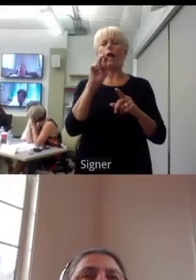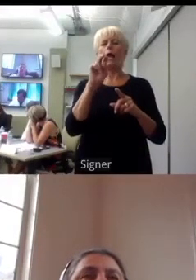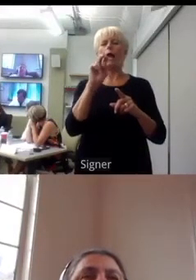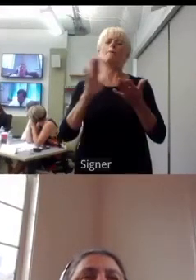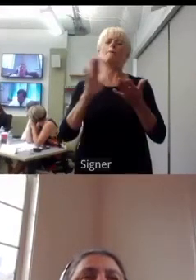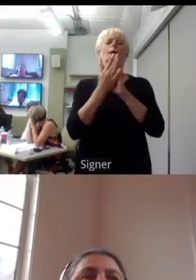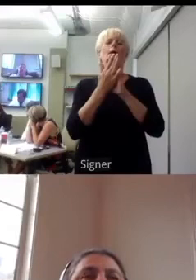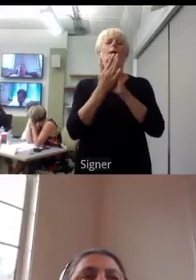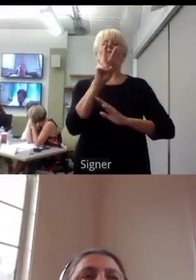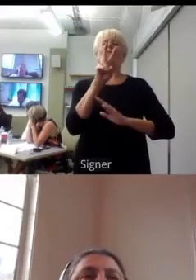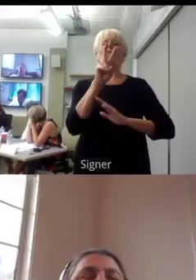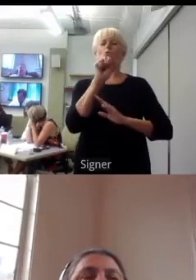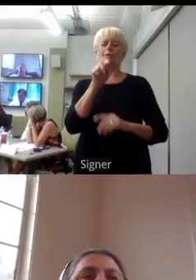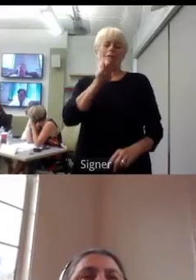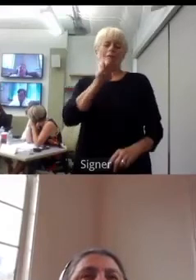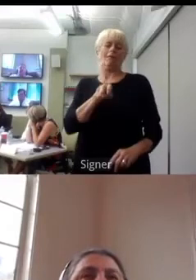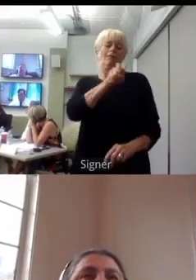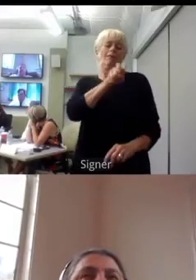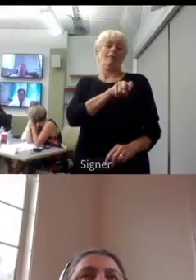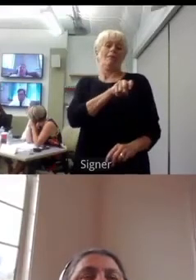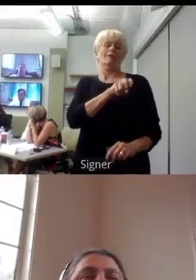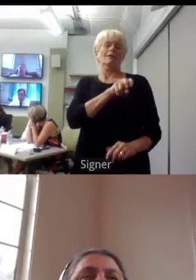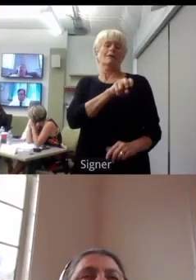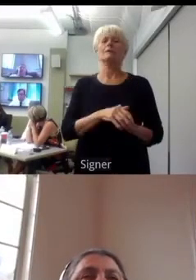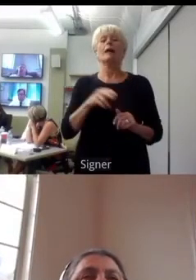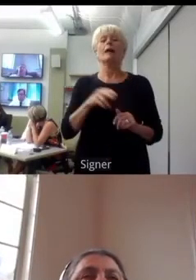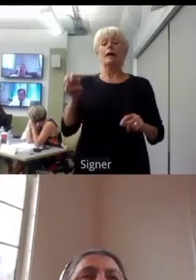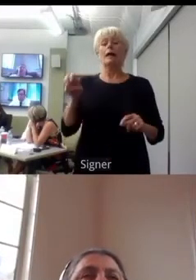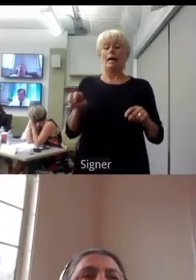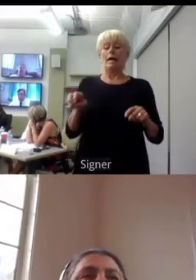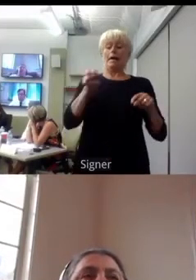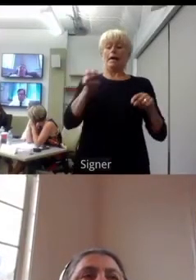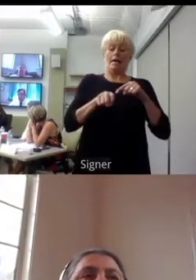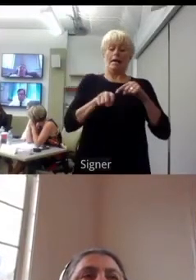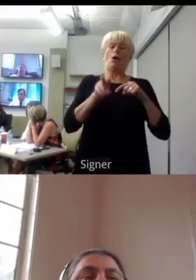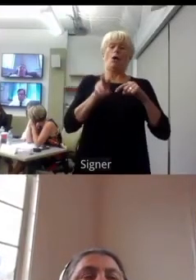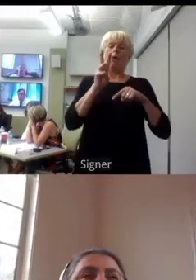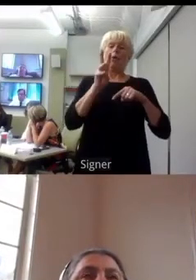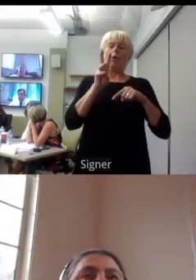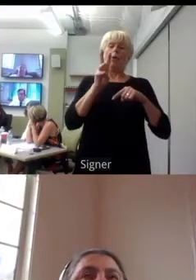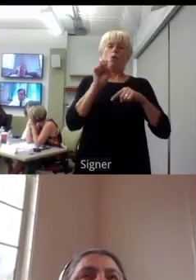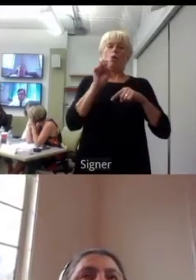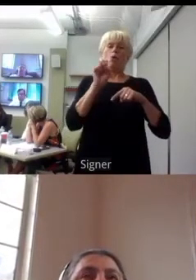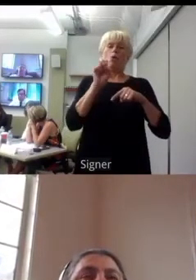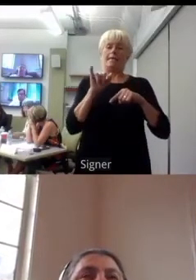to my left is Wendy Porch, who is making sure my mic is on, and thank you for keeping me in line.